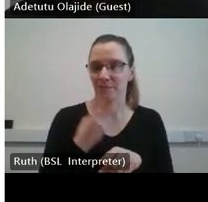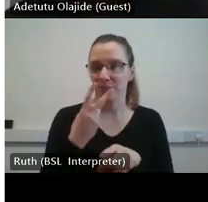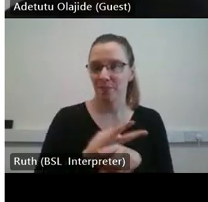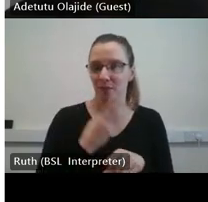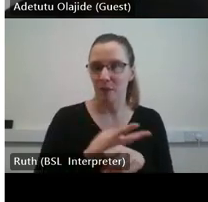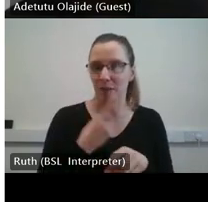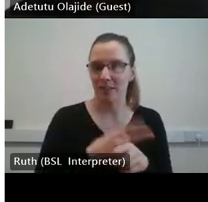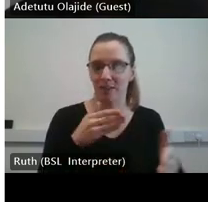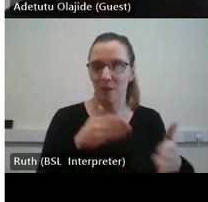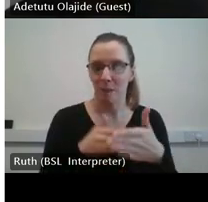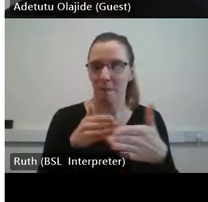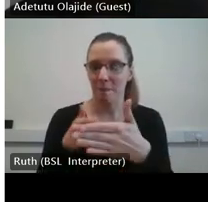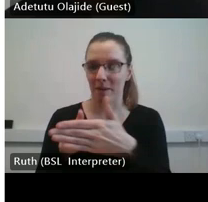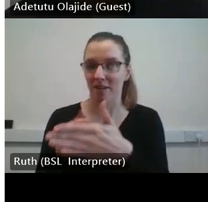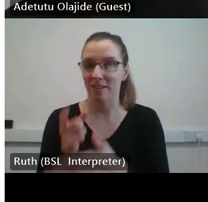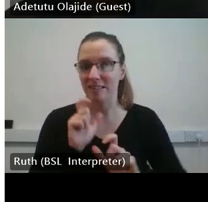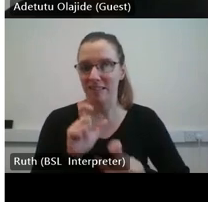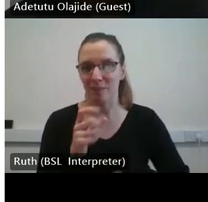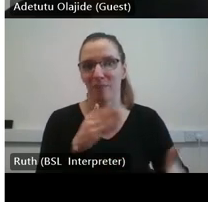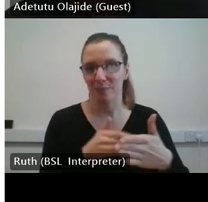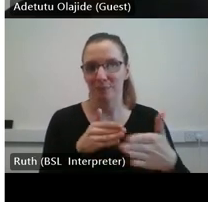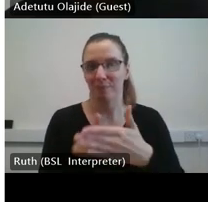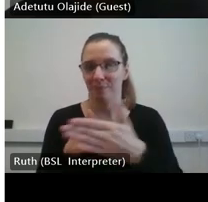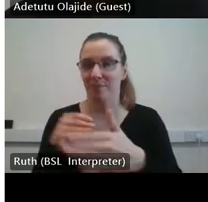that are experienced within our sector.